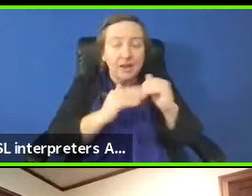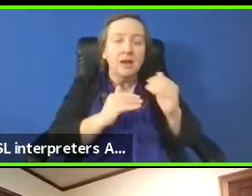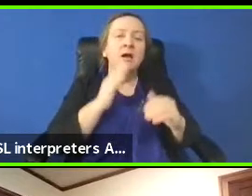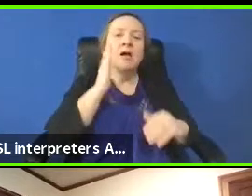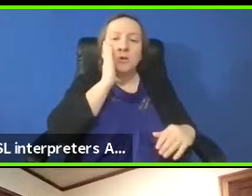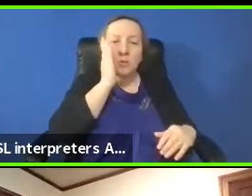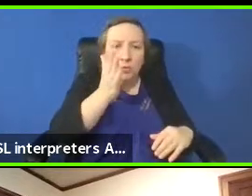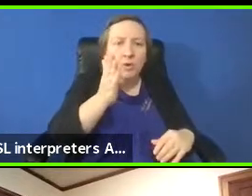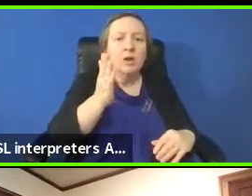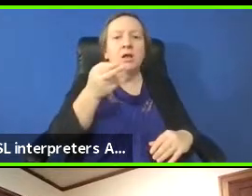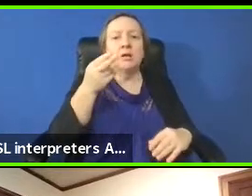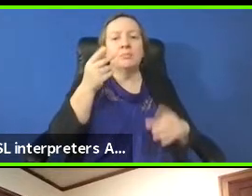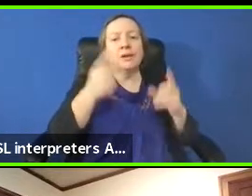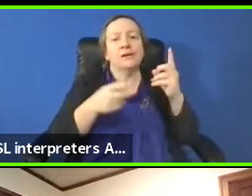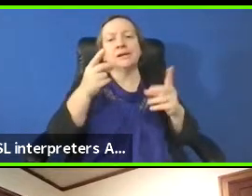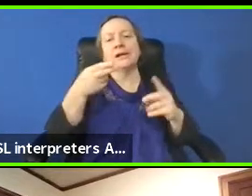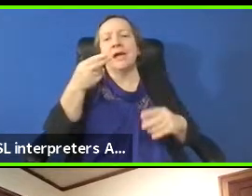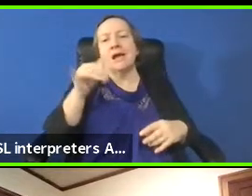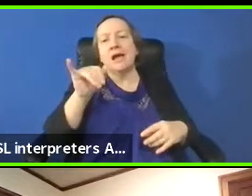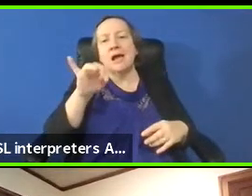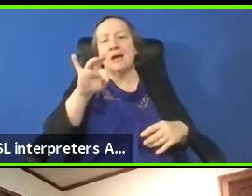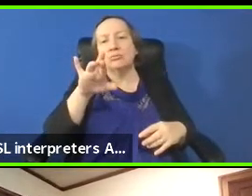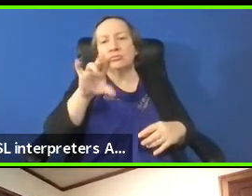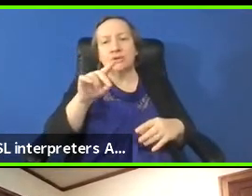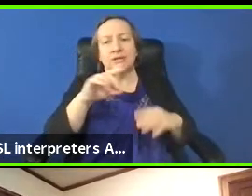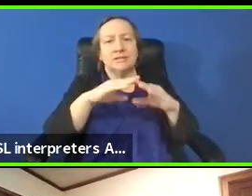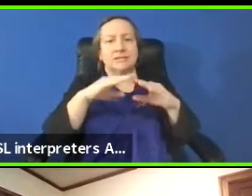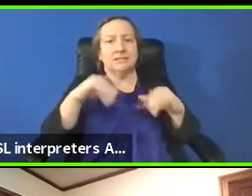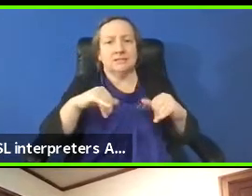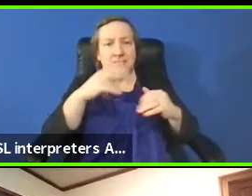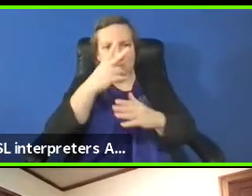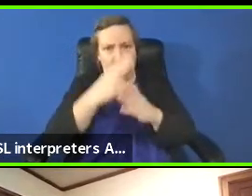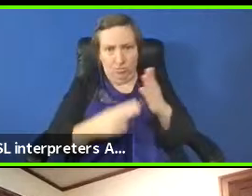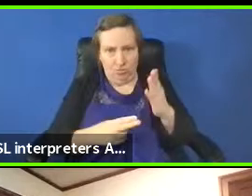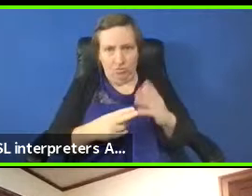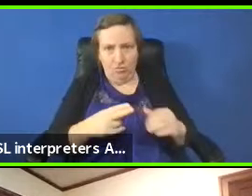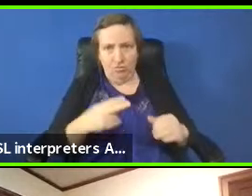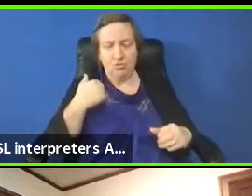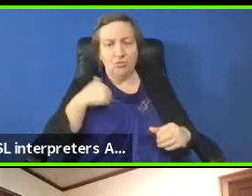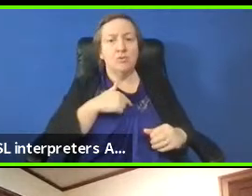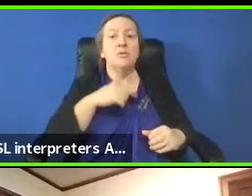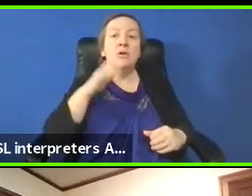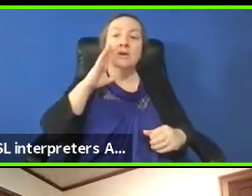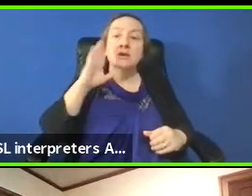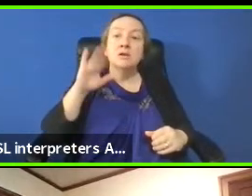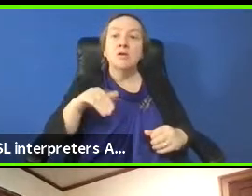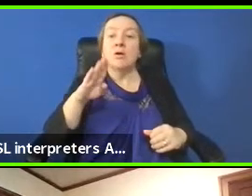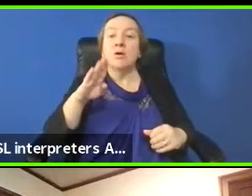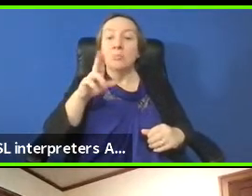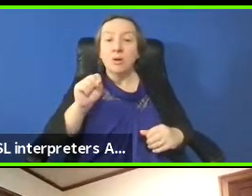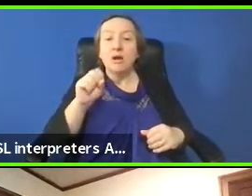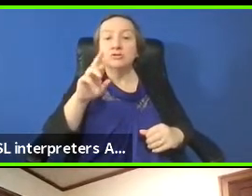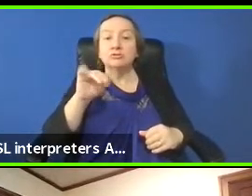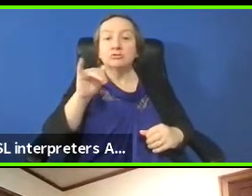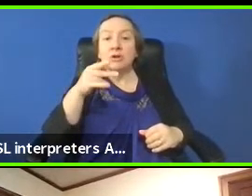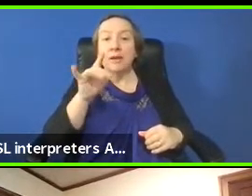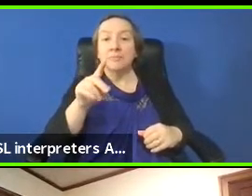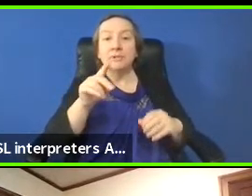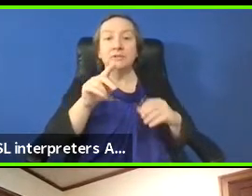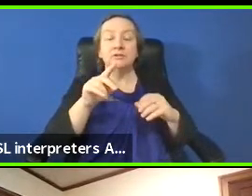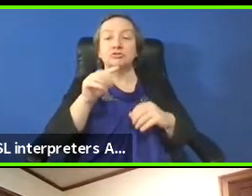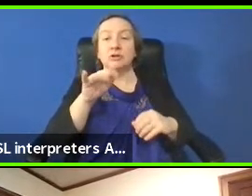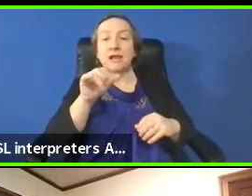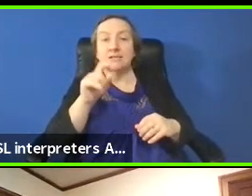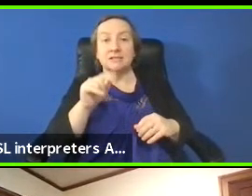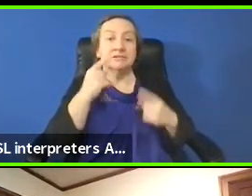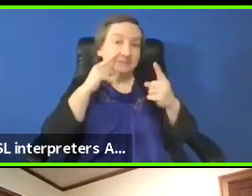be a hybrid system of both. Yeah. We know that Bus Rapid Transit is successfully